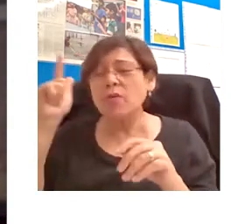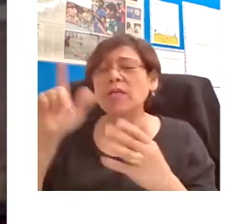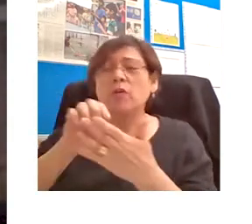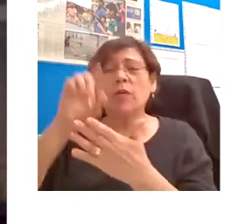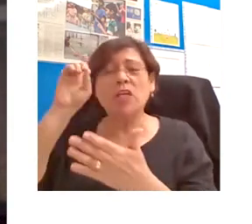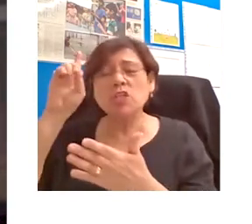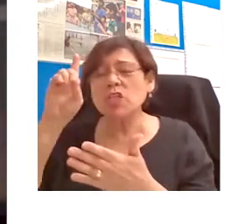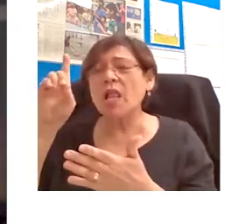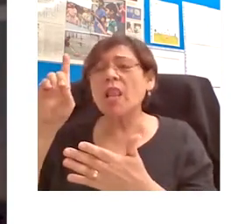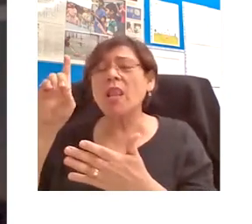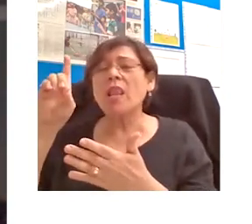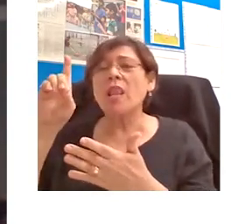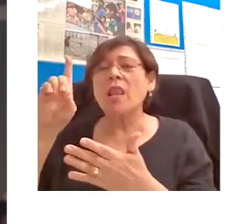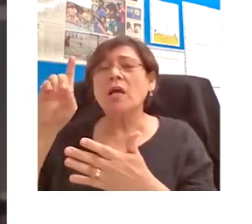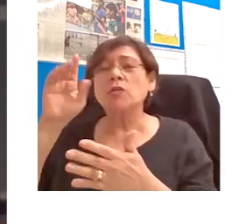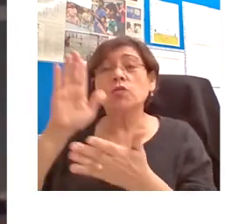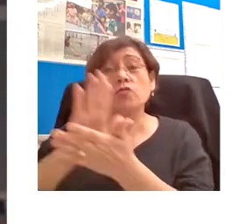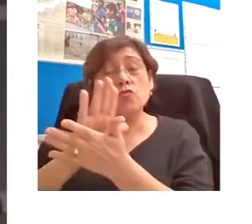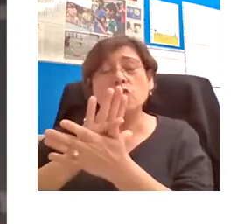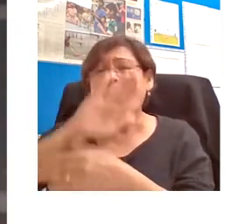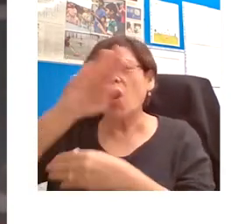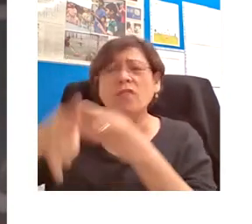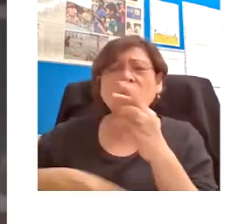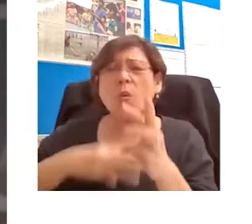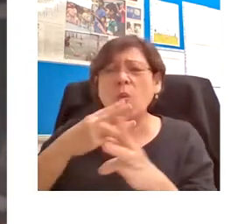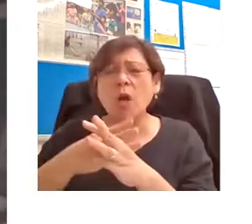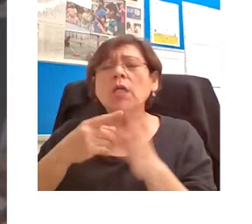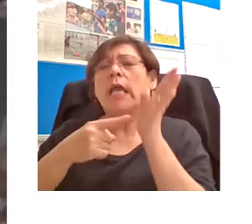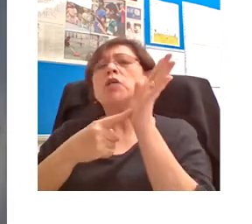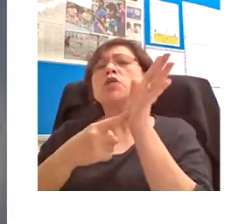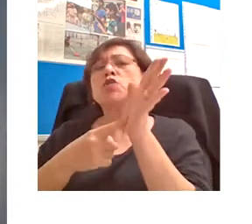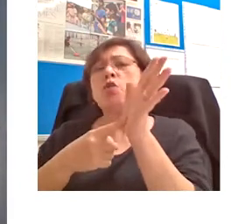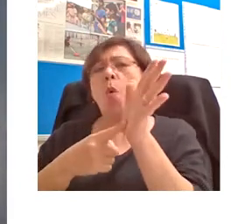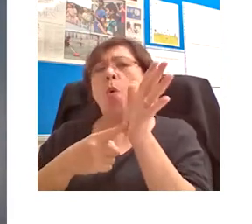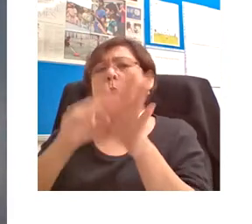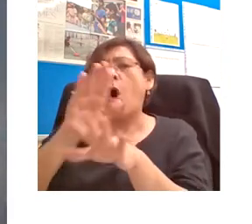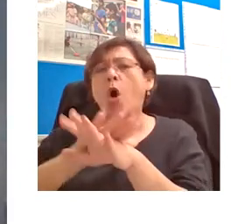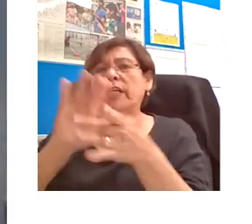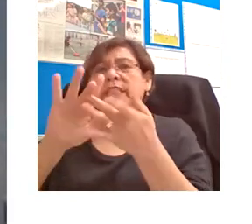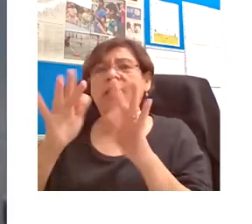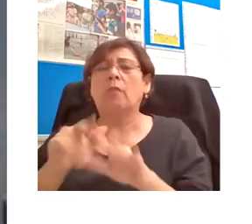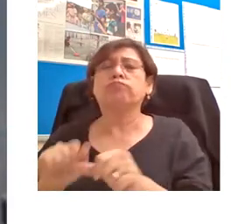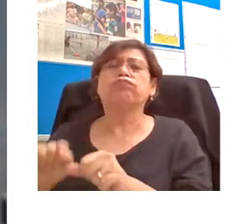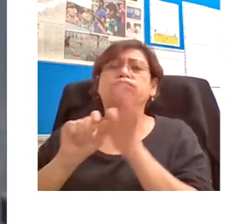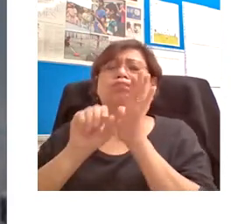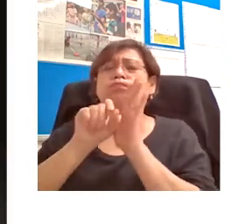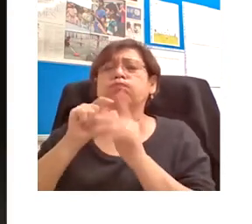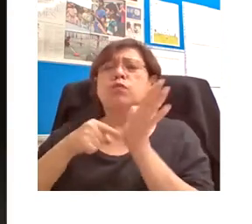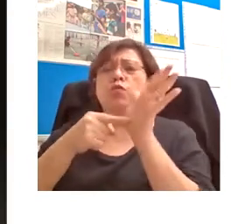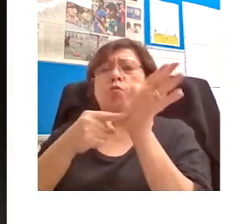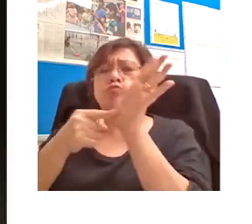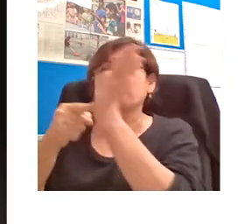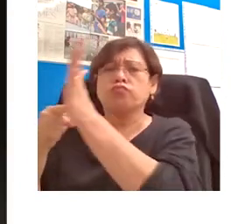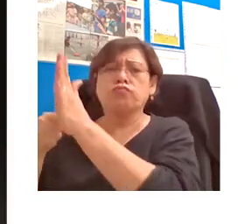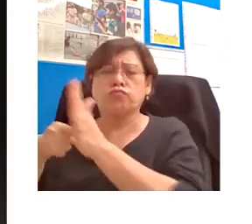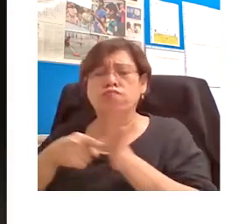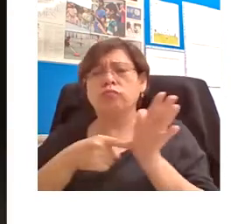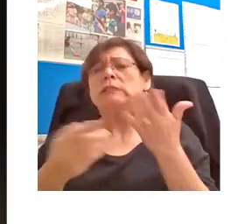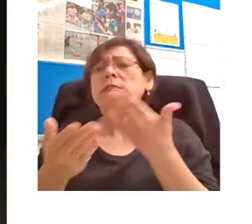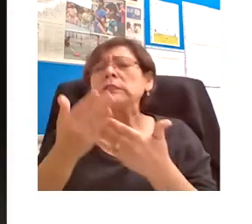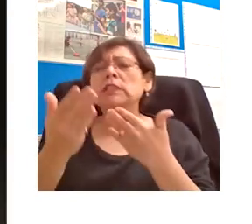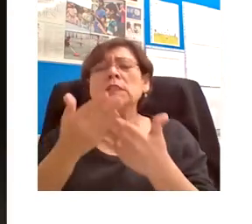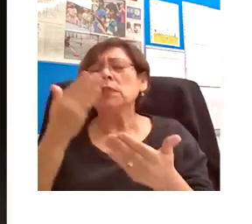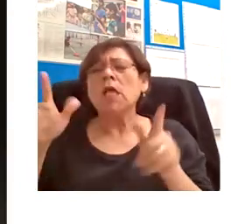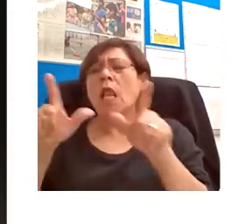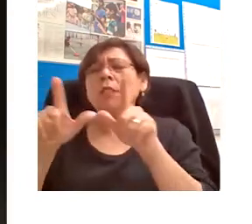And the capacity create a images. images of digital images in vast quantities, many of them open access and licensed for